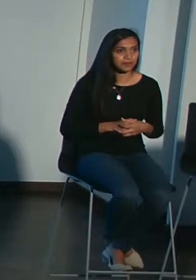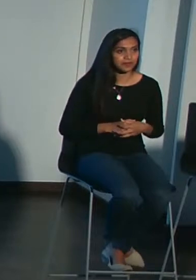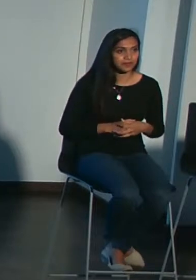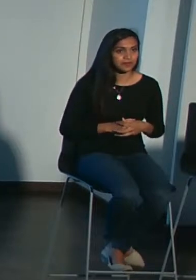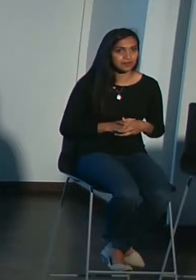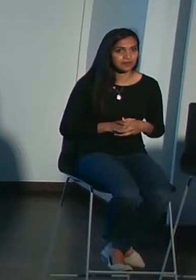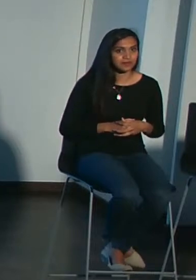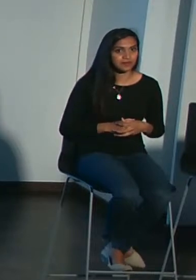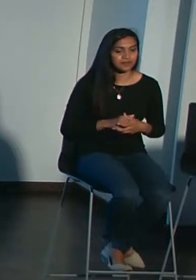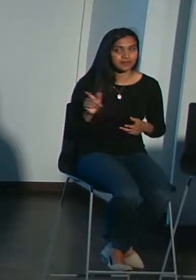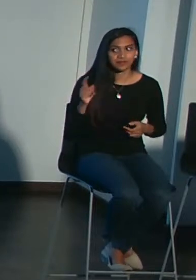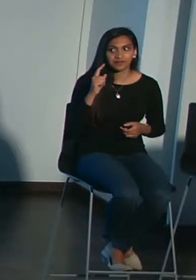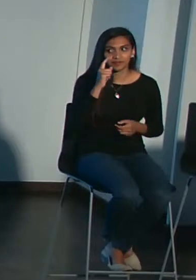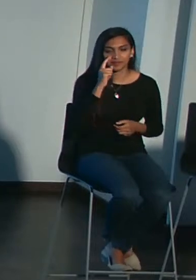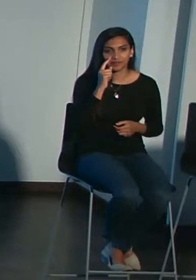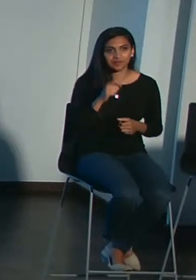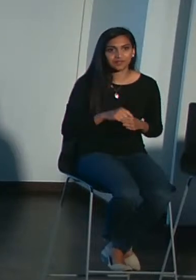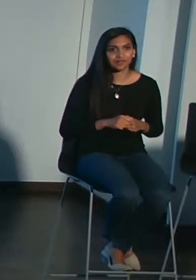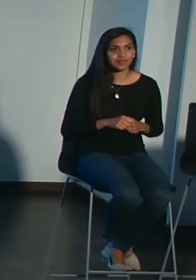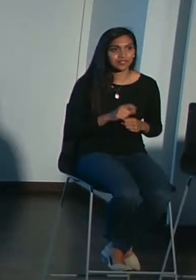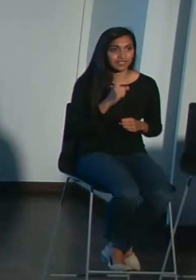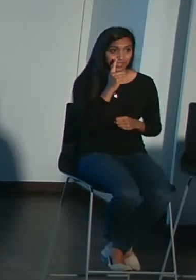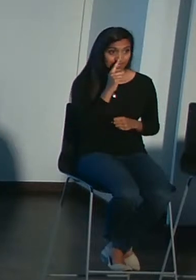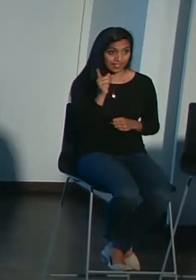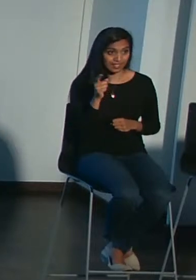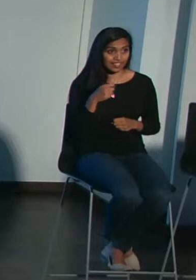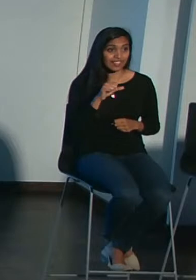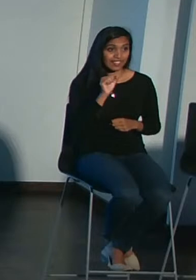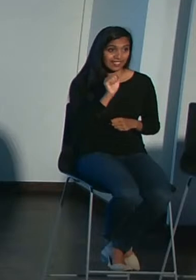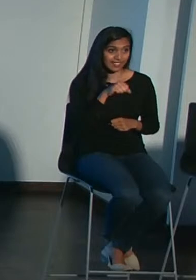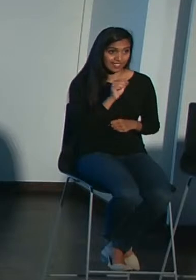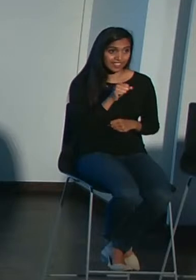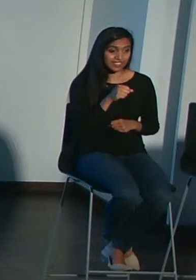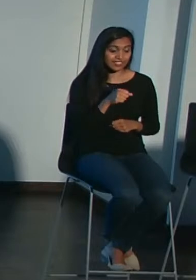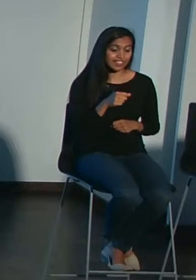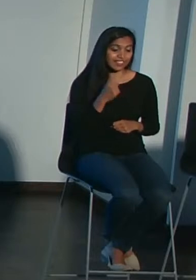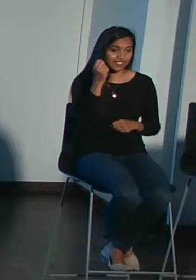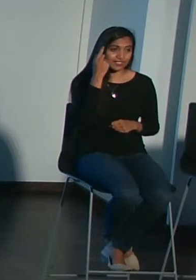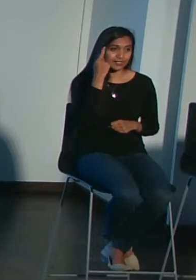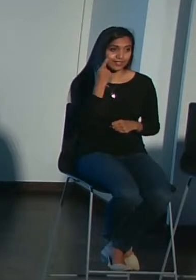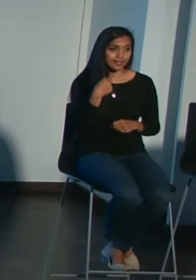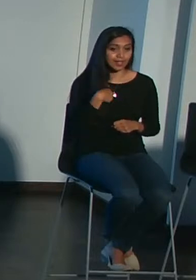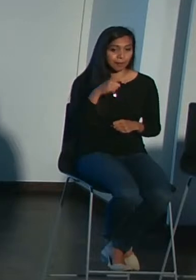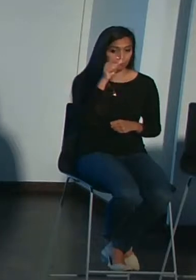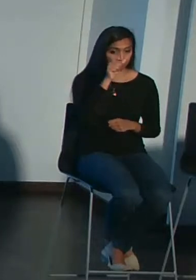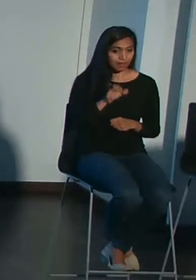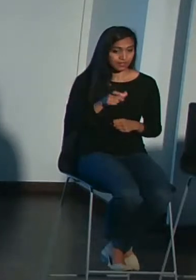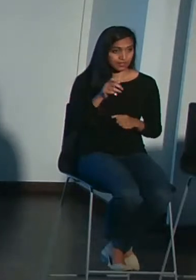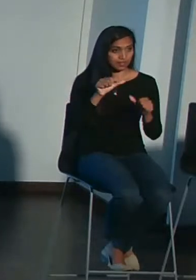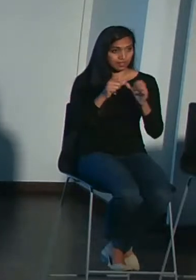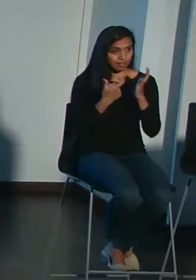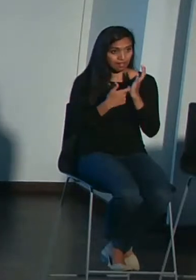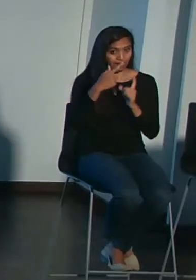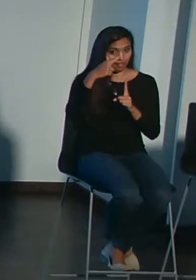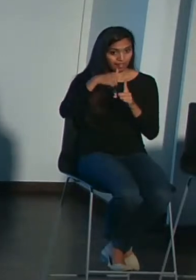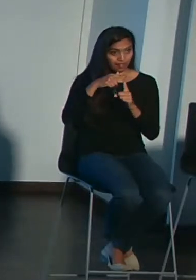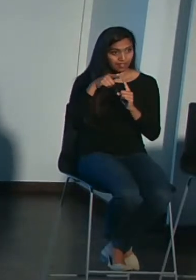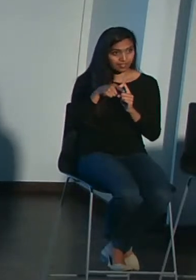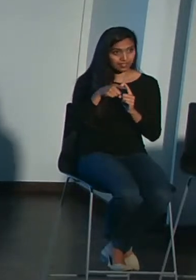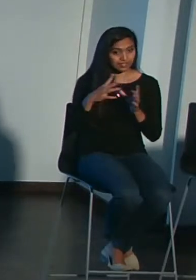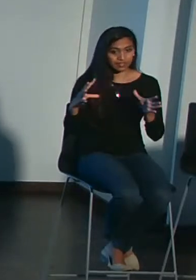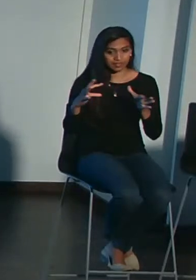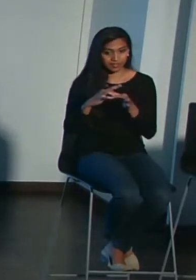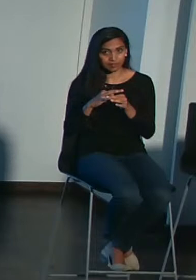also makes me think about the relationship between the artist and the institution. And often it's this